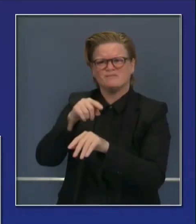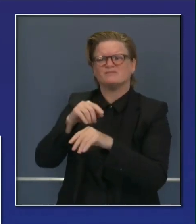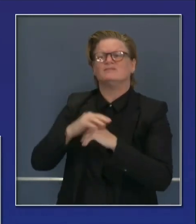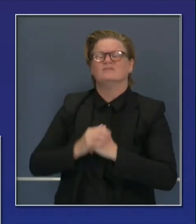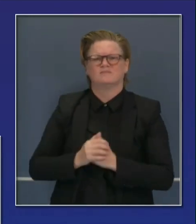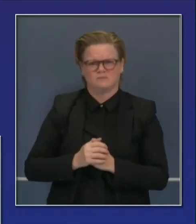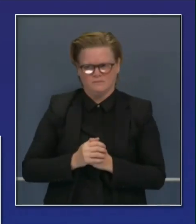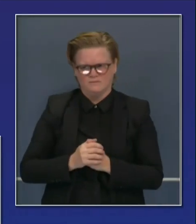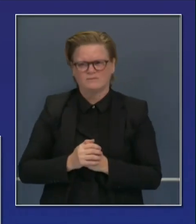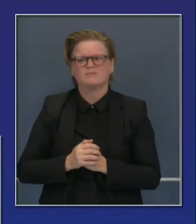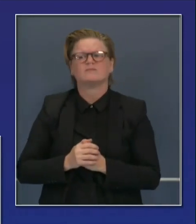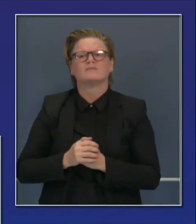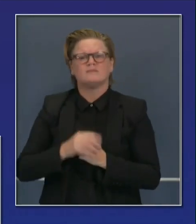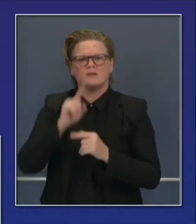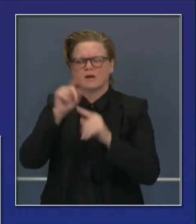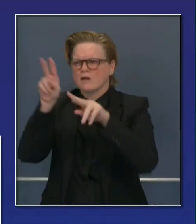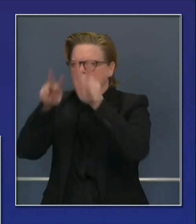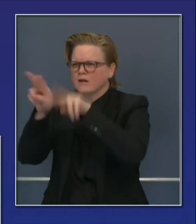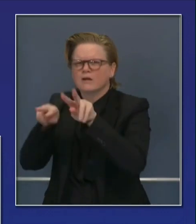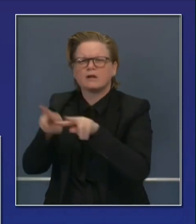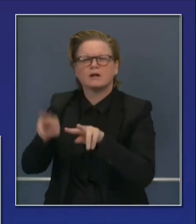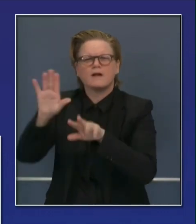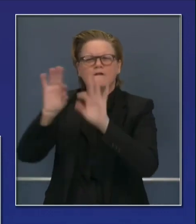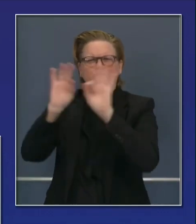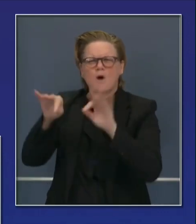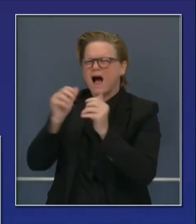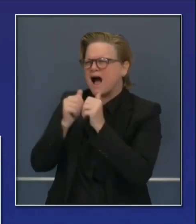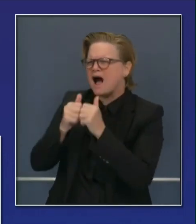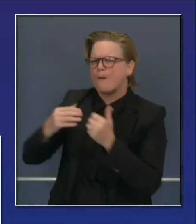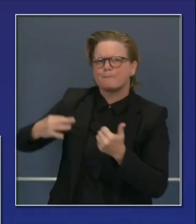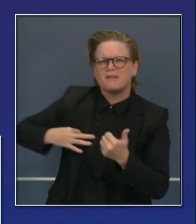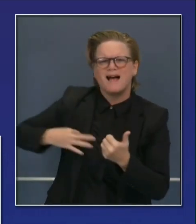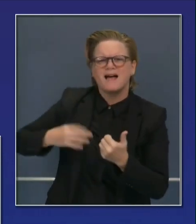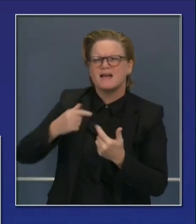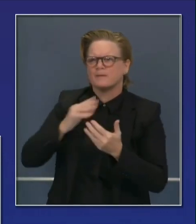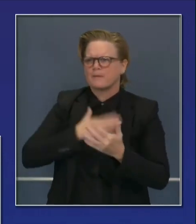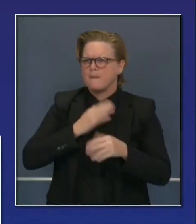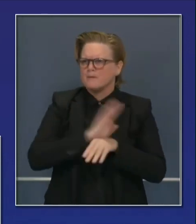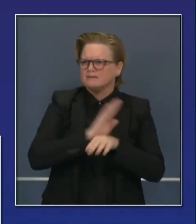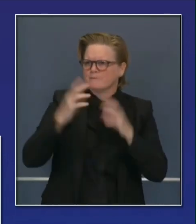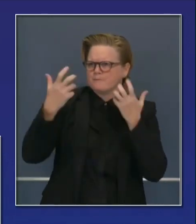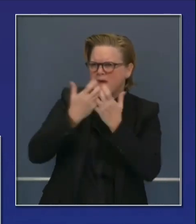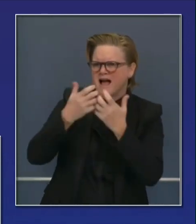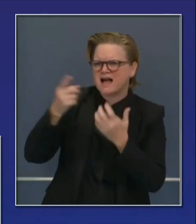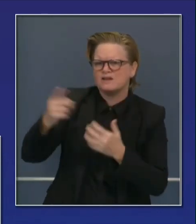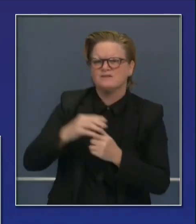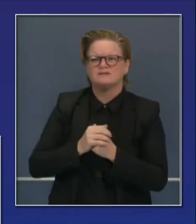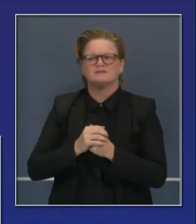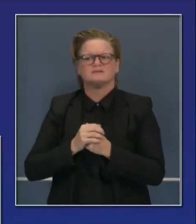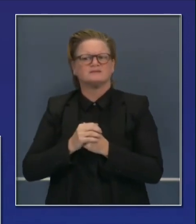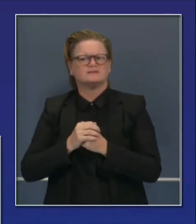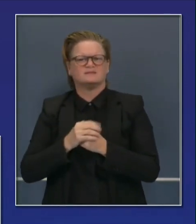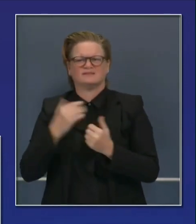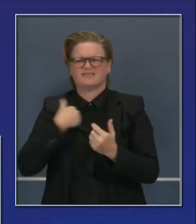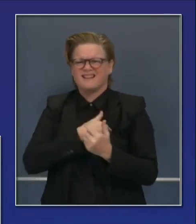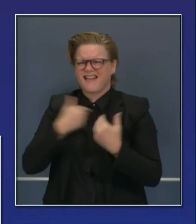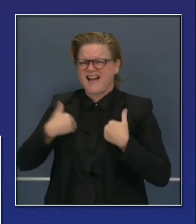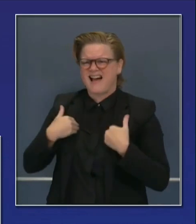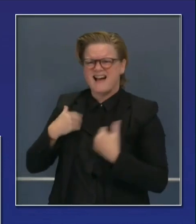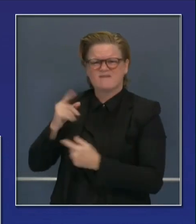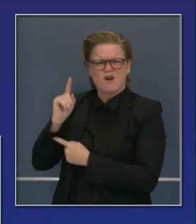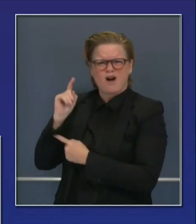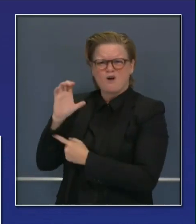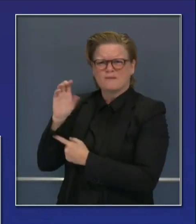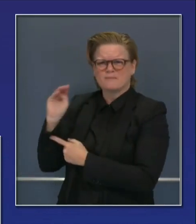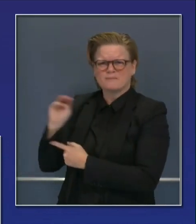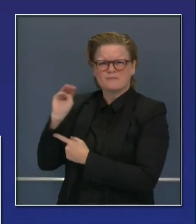covid19.ca.gov website to learn more about how they can take advantage of this $100 million hiring tax credit. We